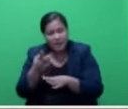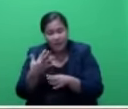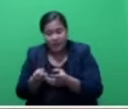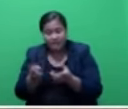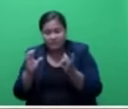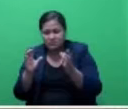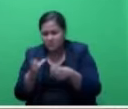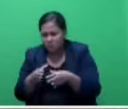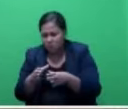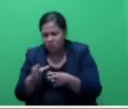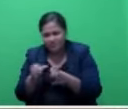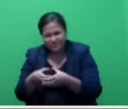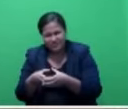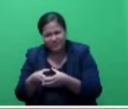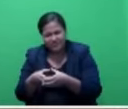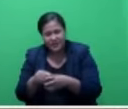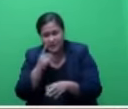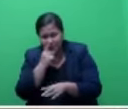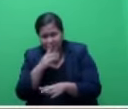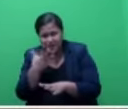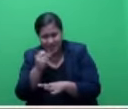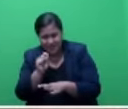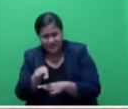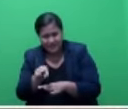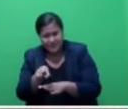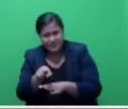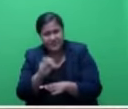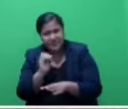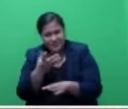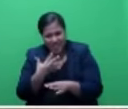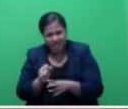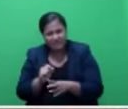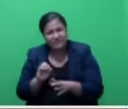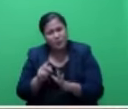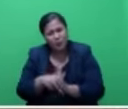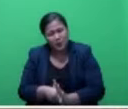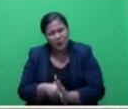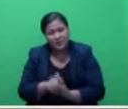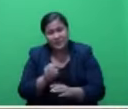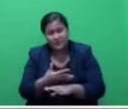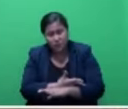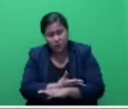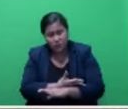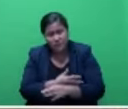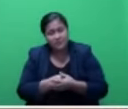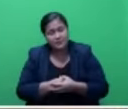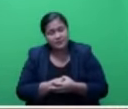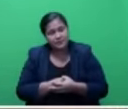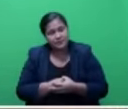of people, they're very subject to economic, peer and political pressure and influence, and in particular the